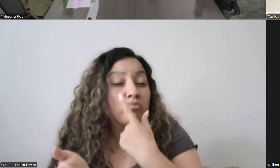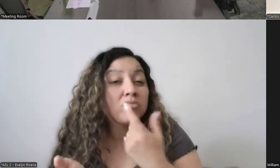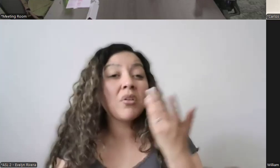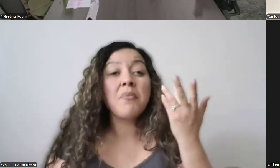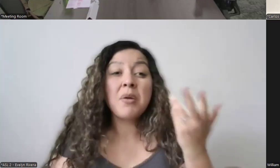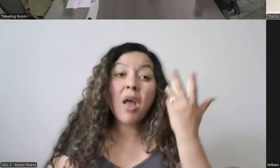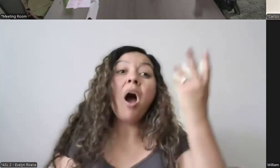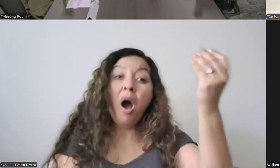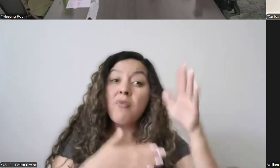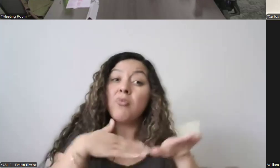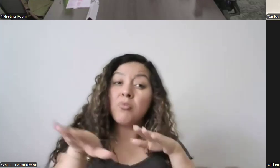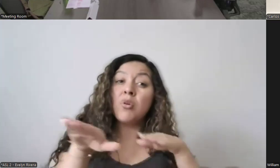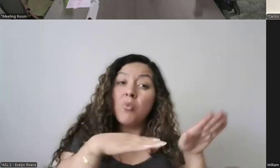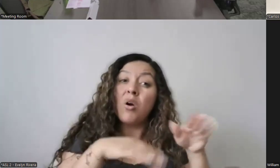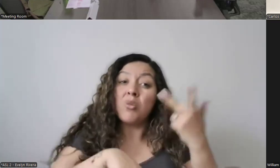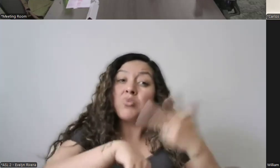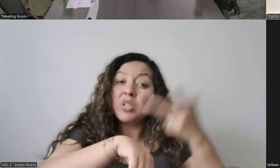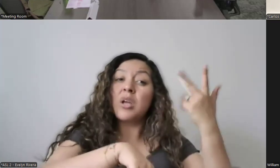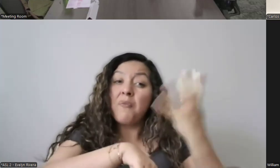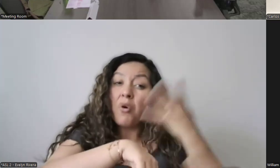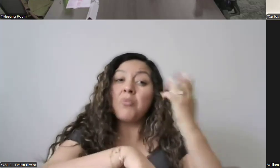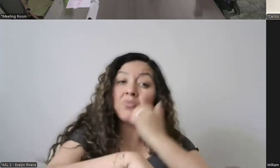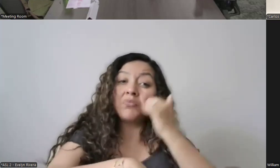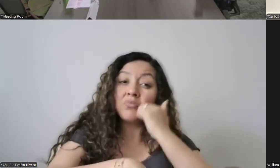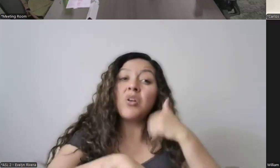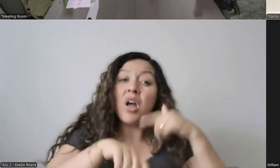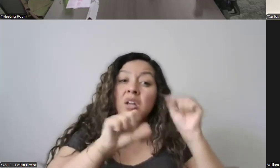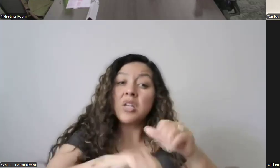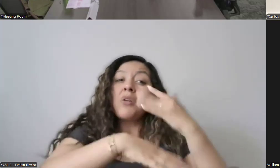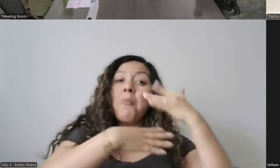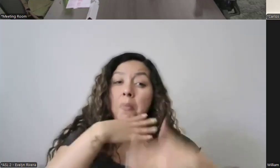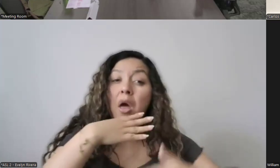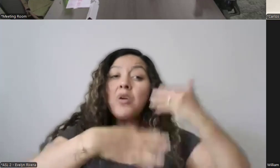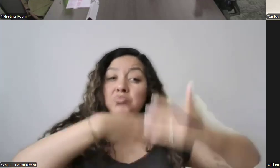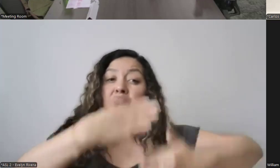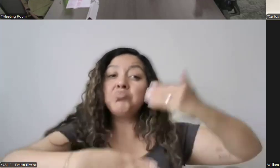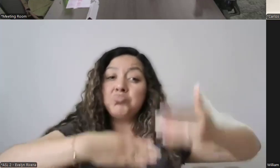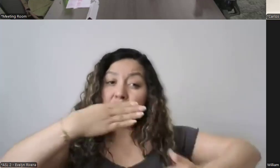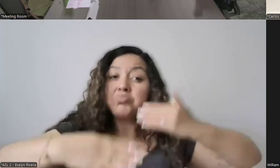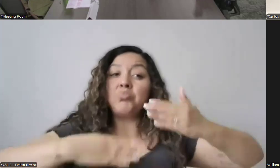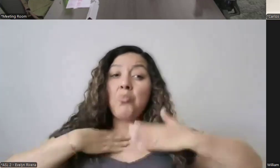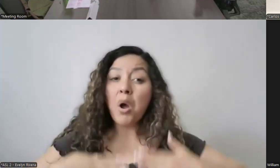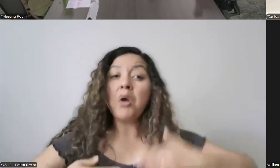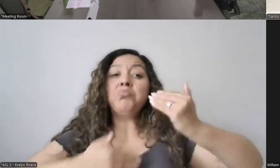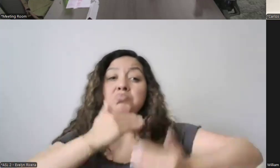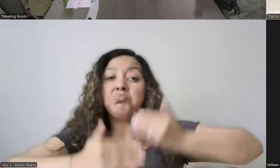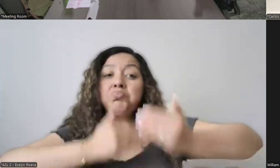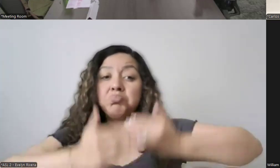for a walk 3 or 4 times a day so I can keep my blood flowing, keep healthy.